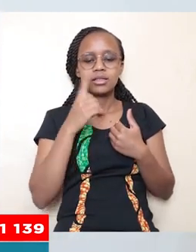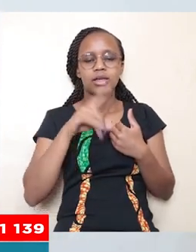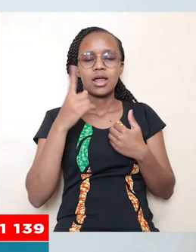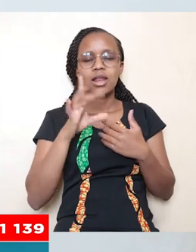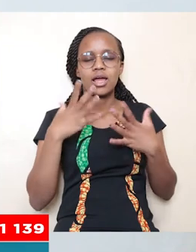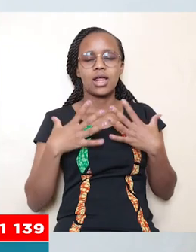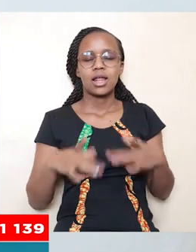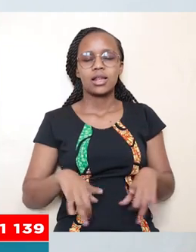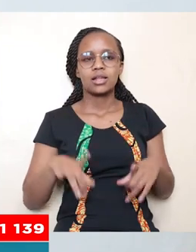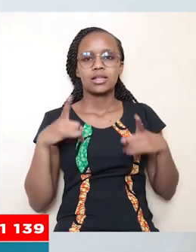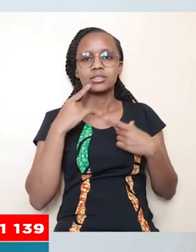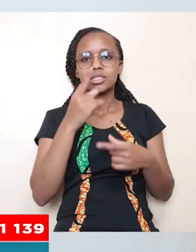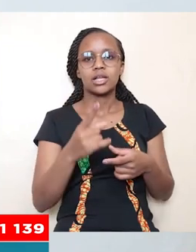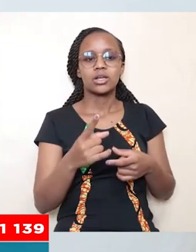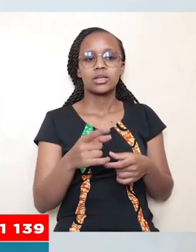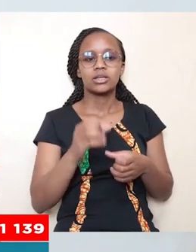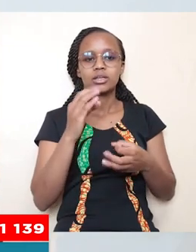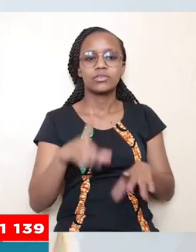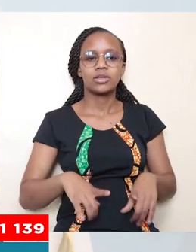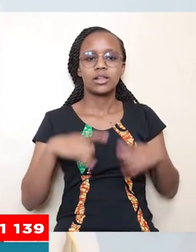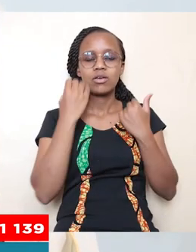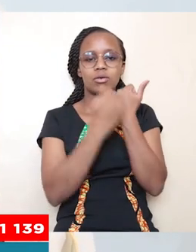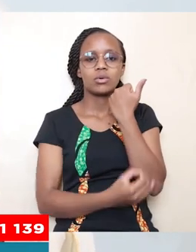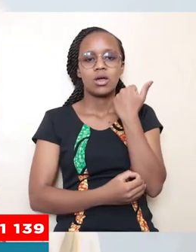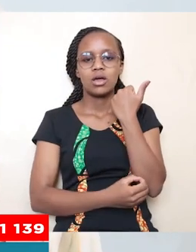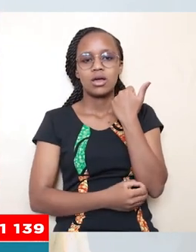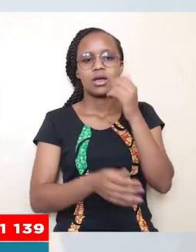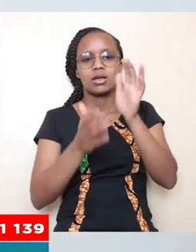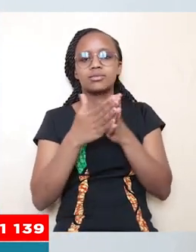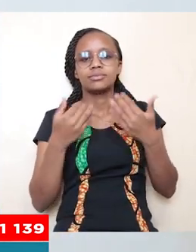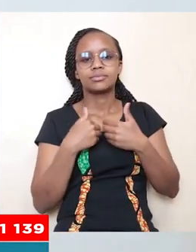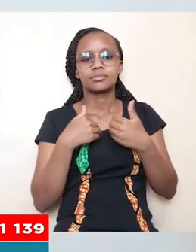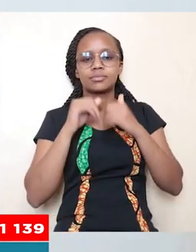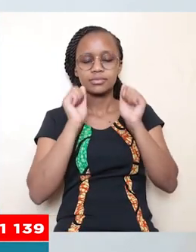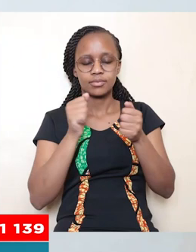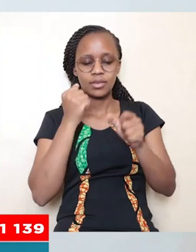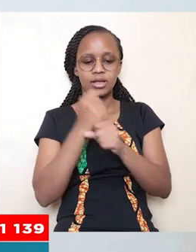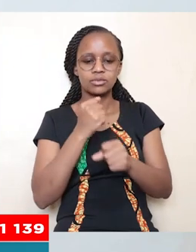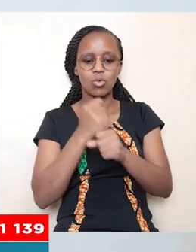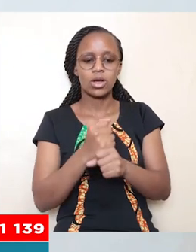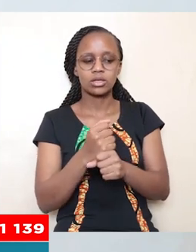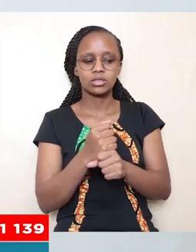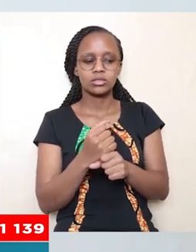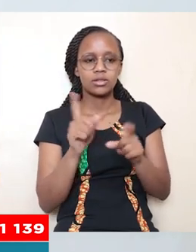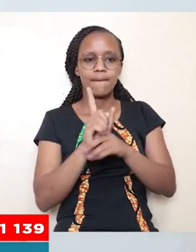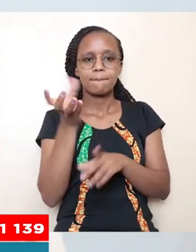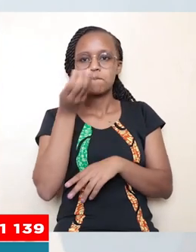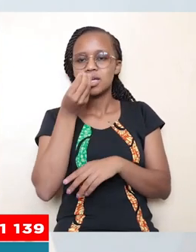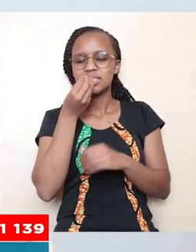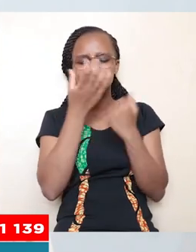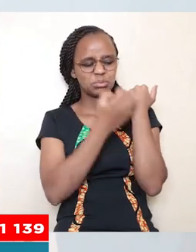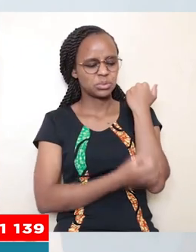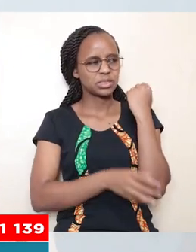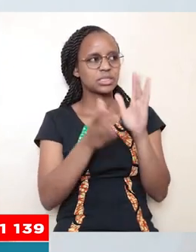living. Let me tell you, if you live very poor and you had the capacity of working, you are eating so